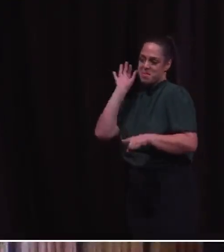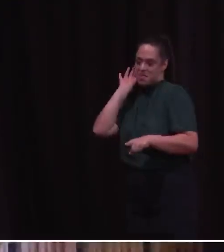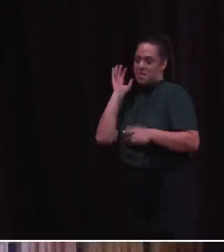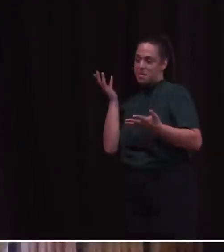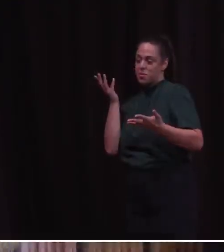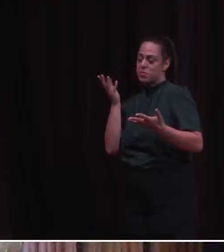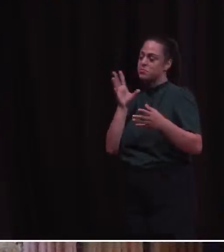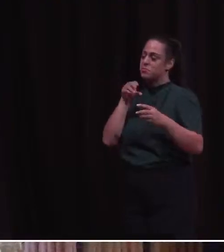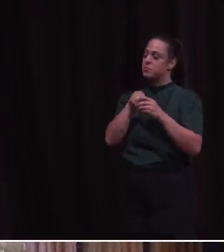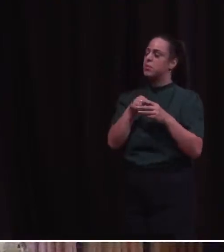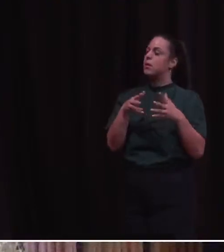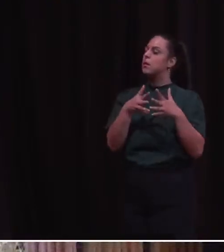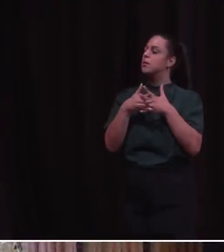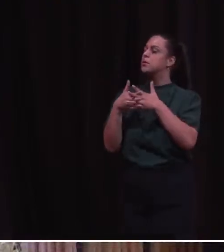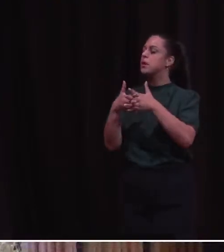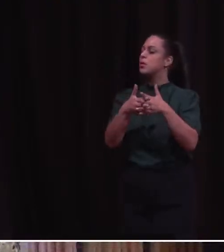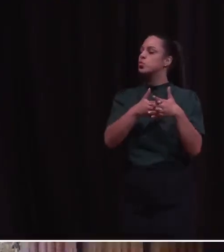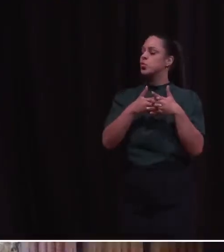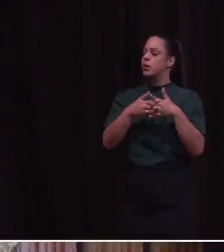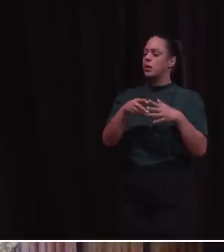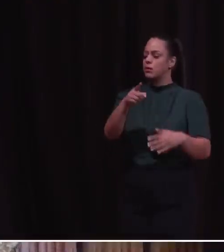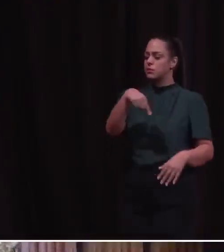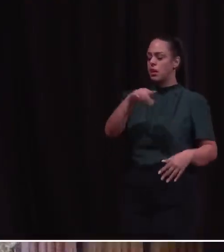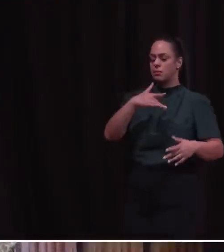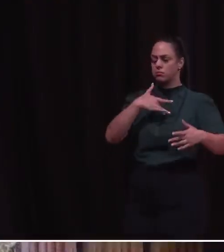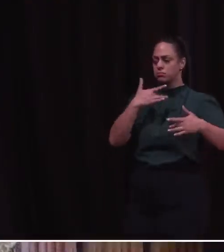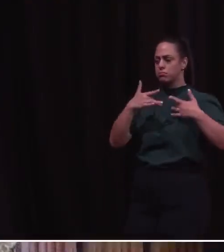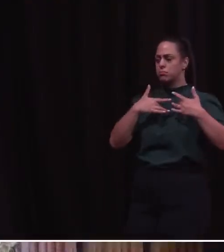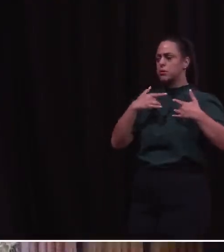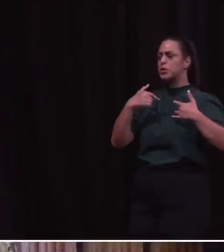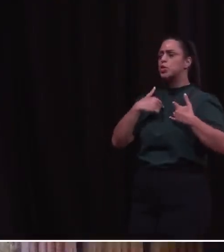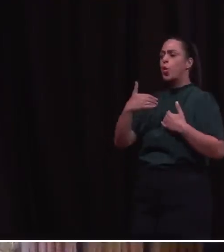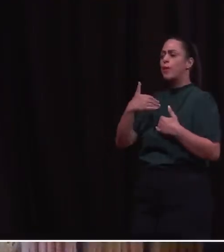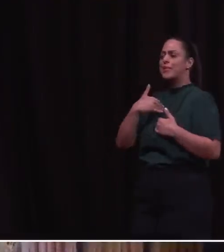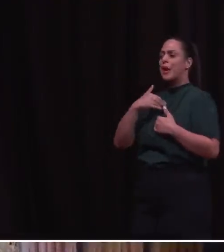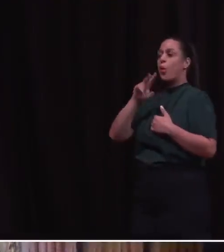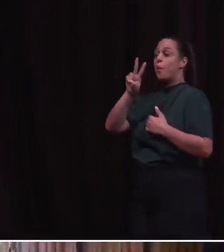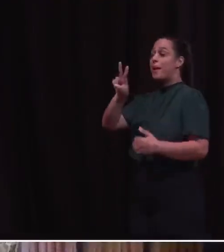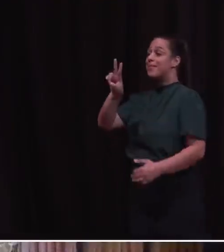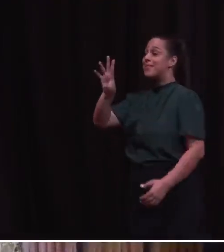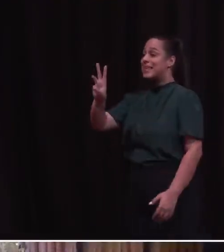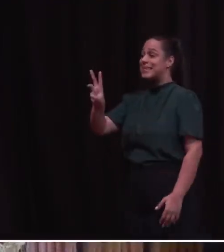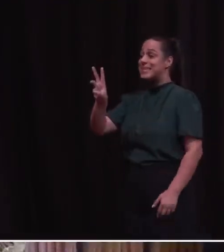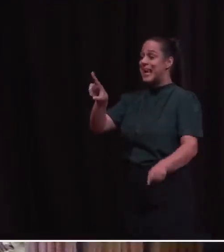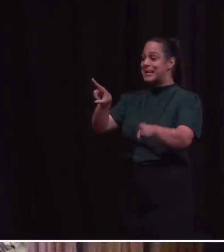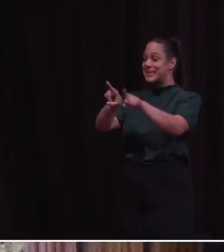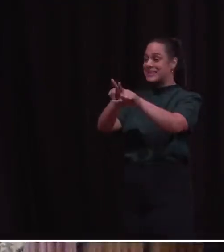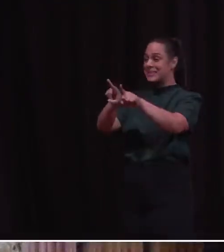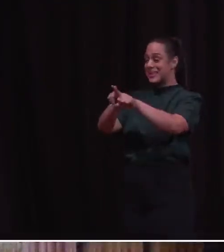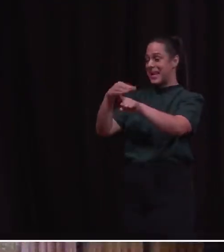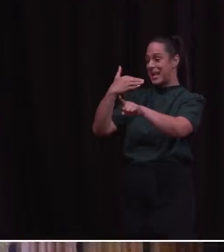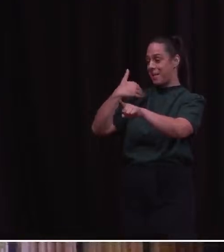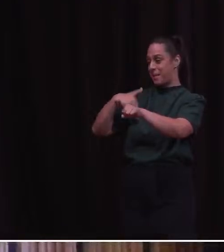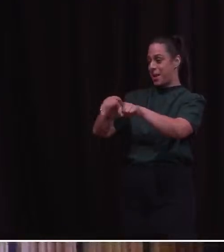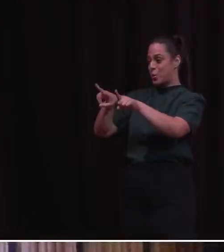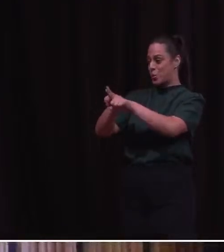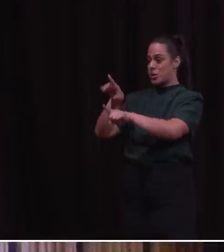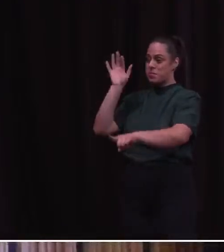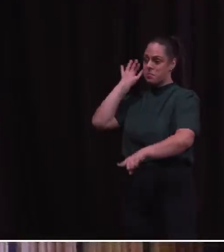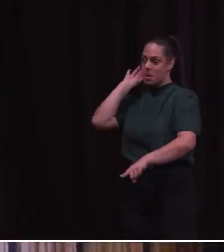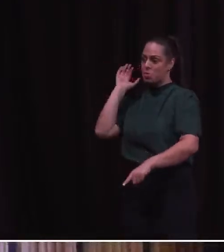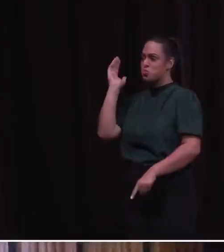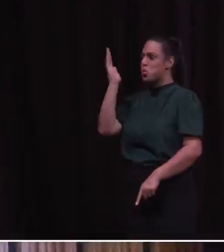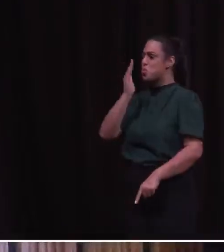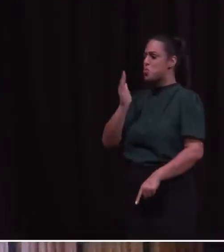US. I have 26 siblings. And I said, and we were not starving.